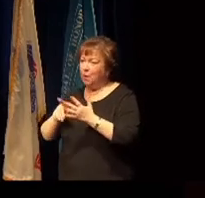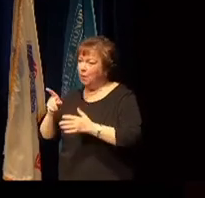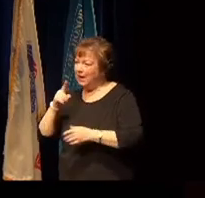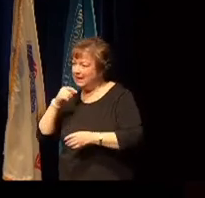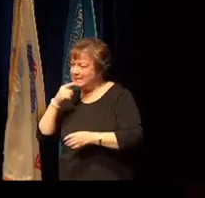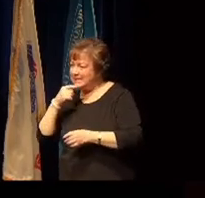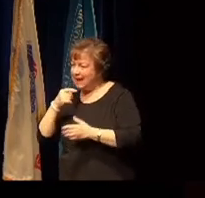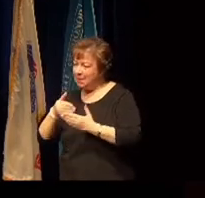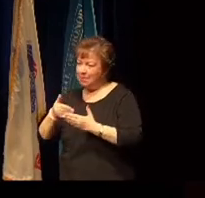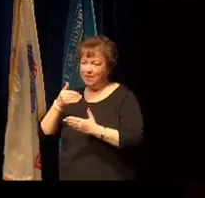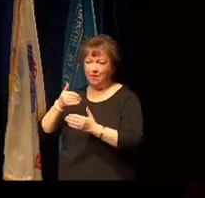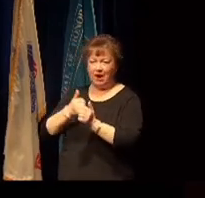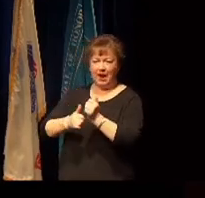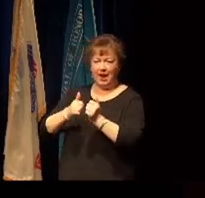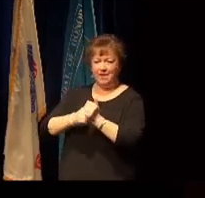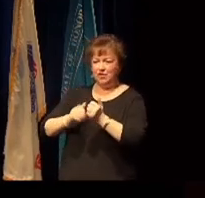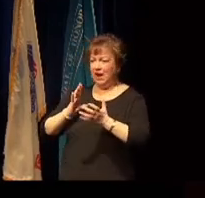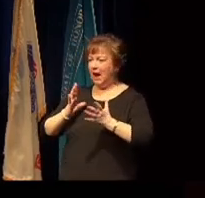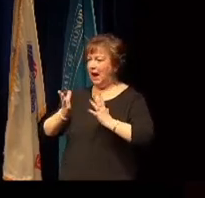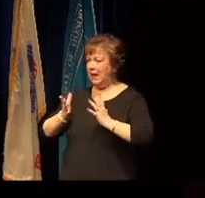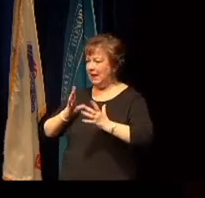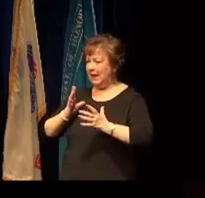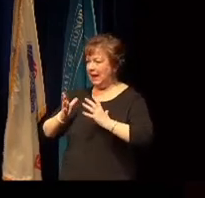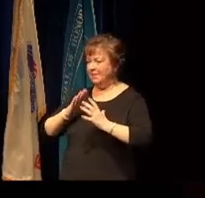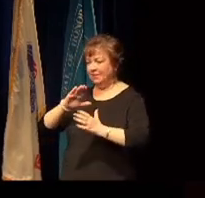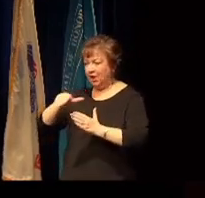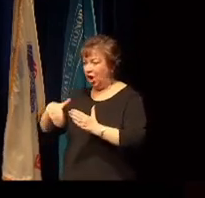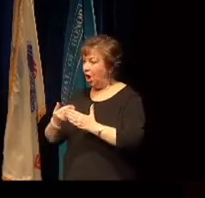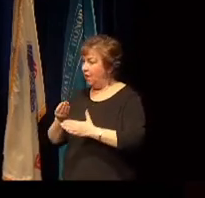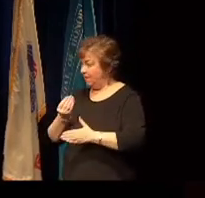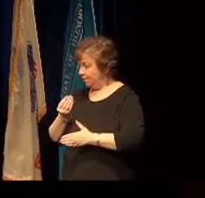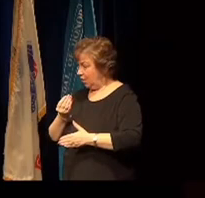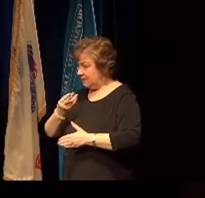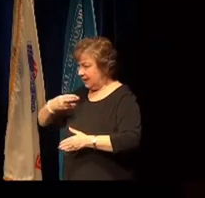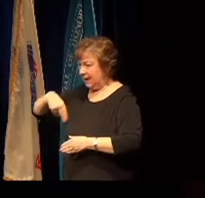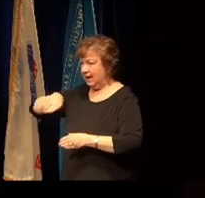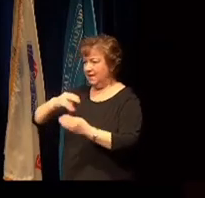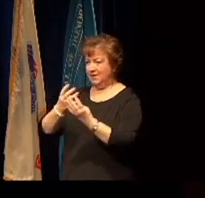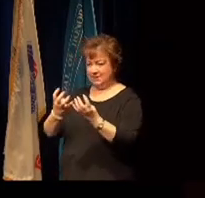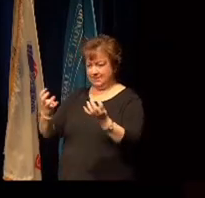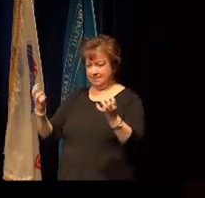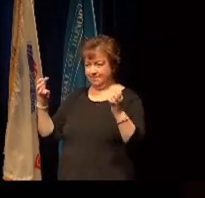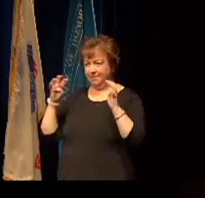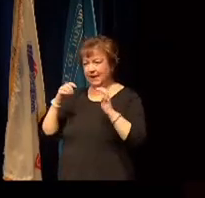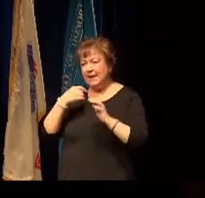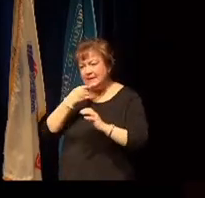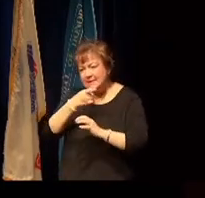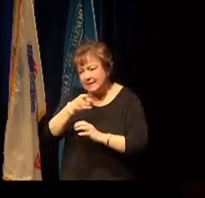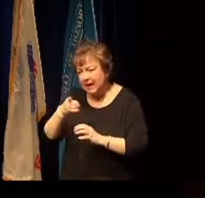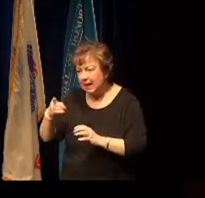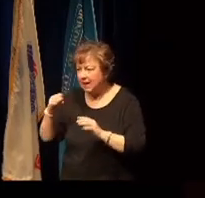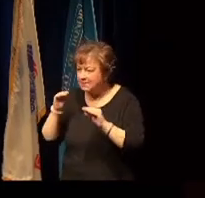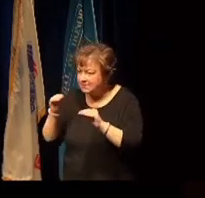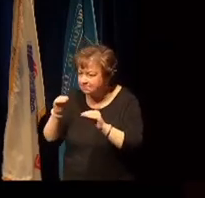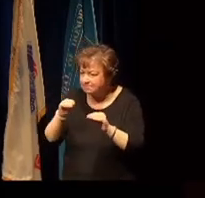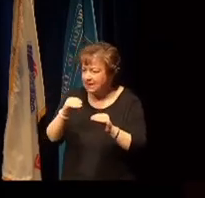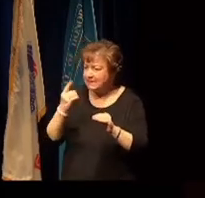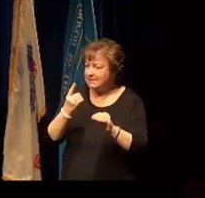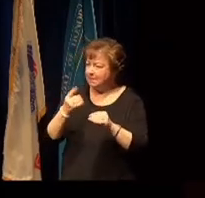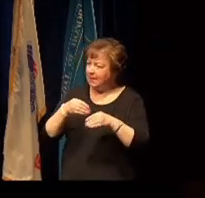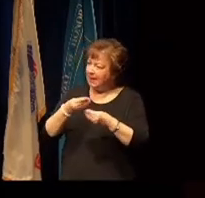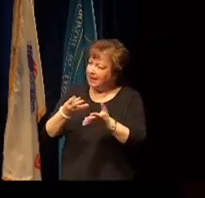holiday together, when he would sit all of us grandkids down and tell us a message to bring meaning and purpose to each